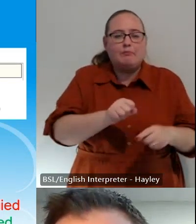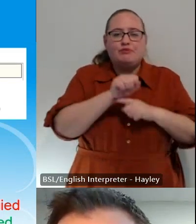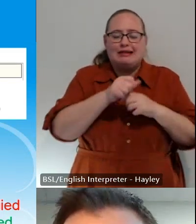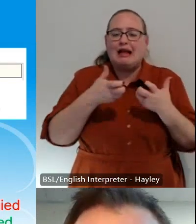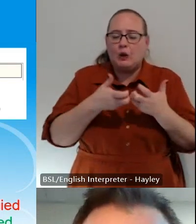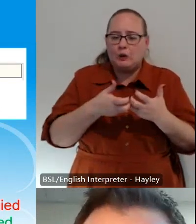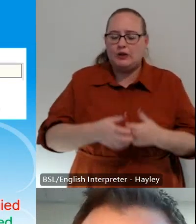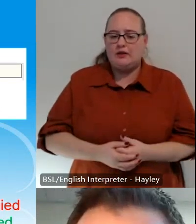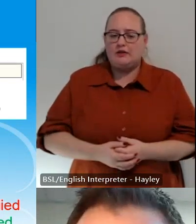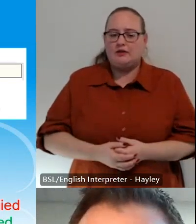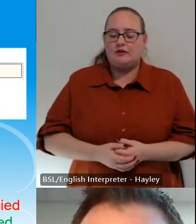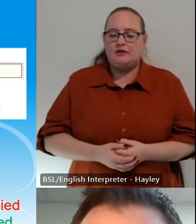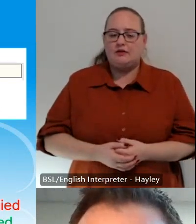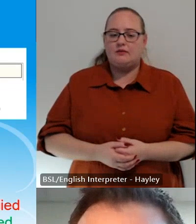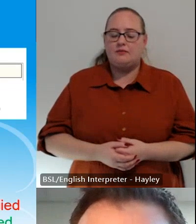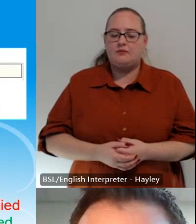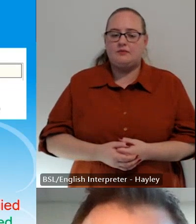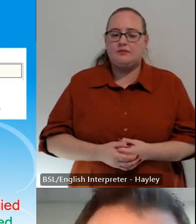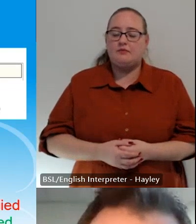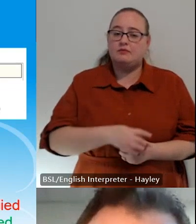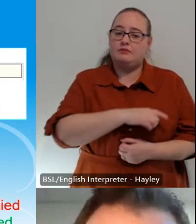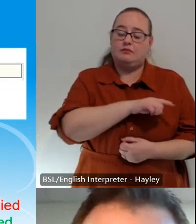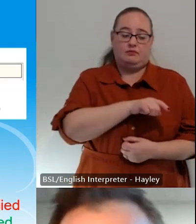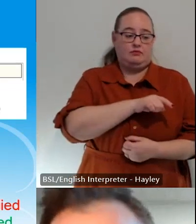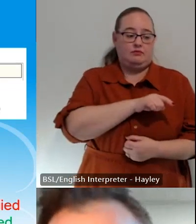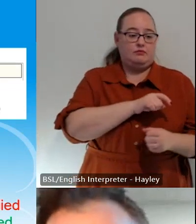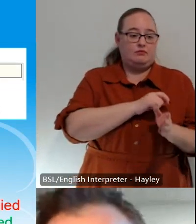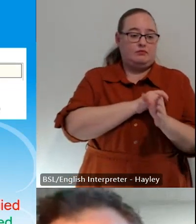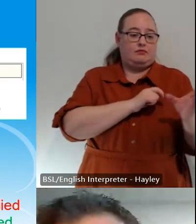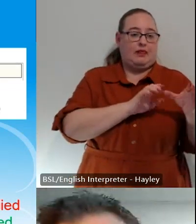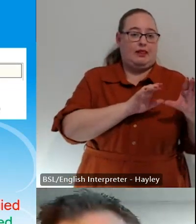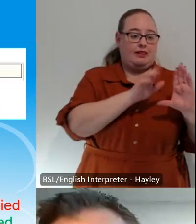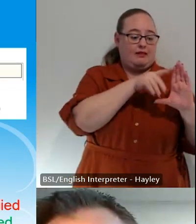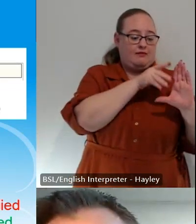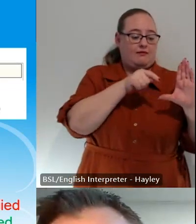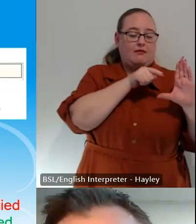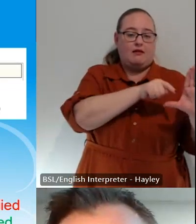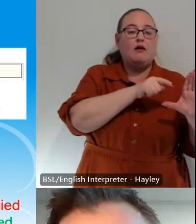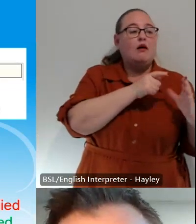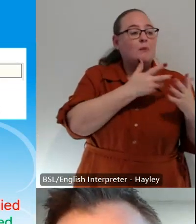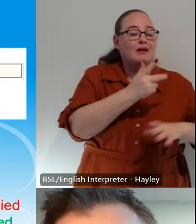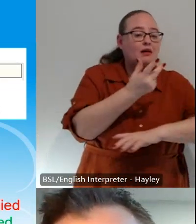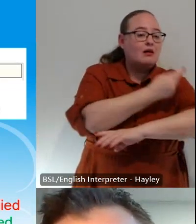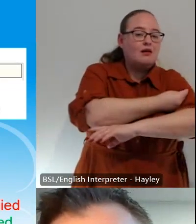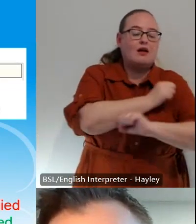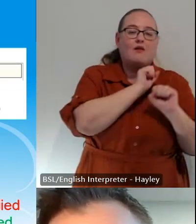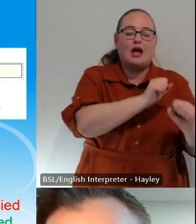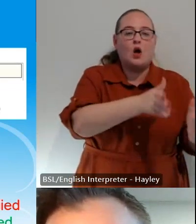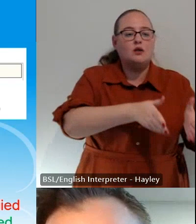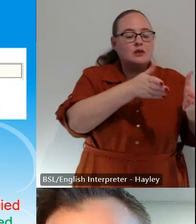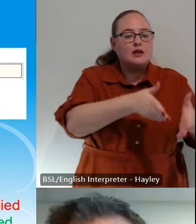vaccinated, they really didn't experience many adverse effects in terms of hospitalization or deaths upon infections